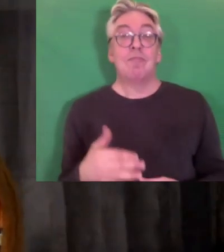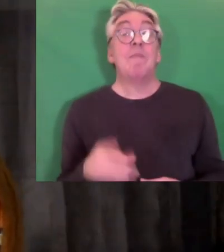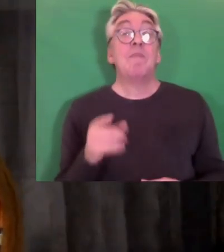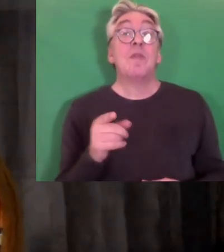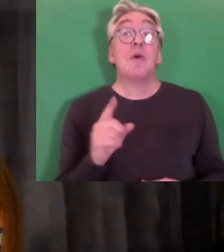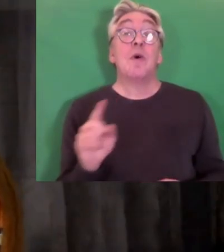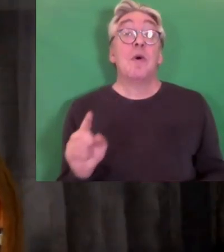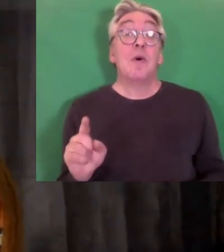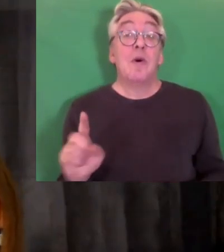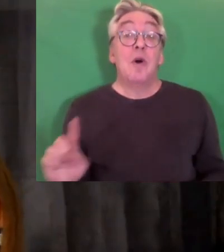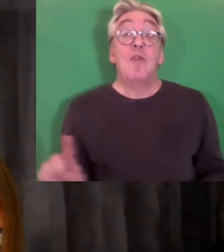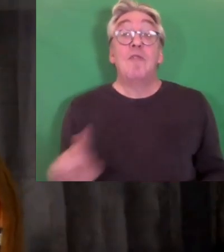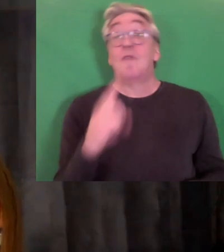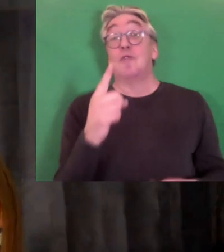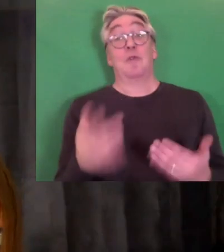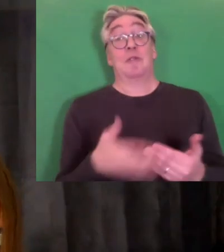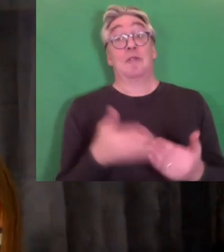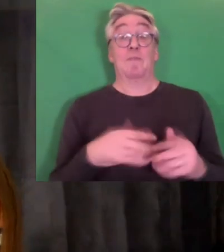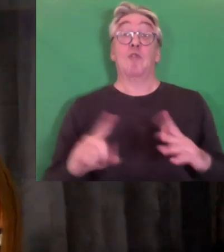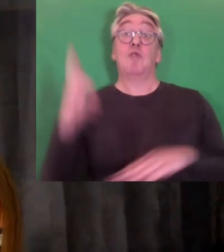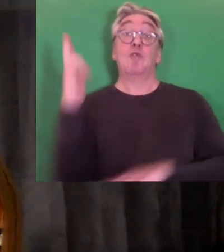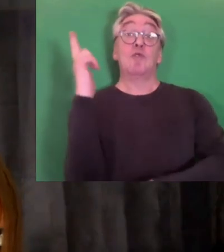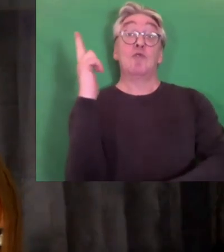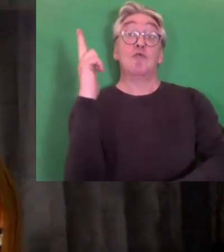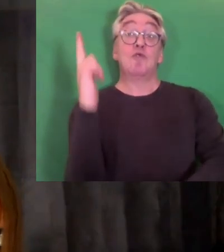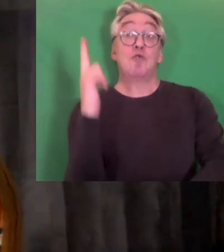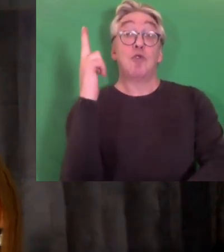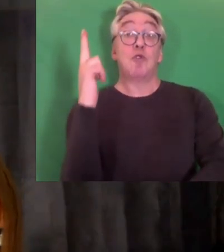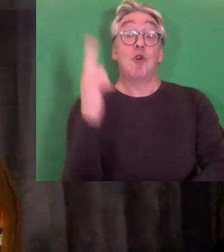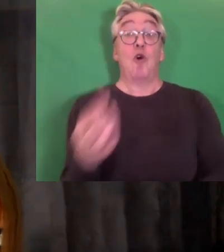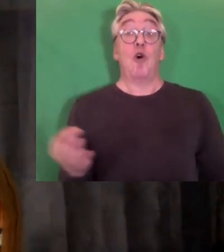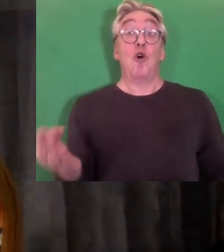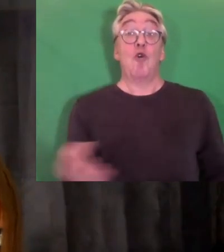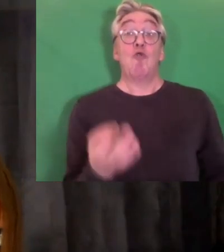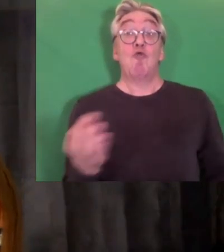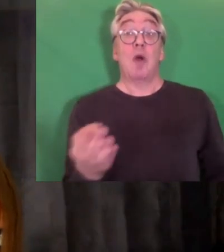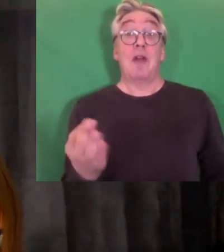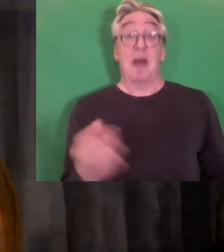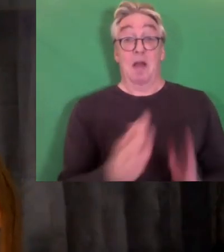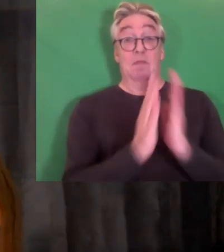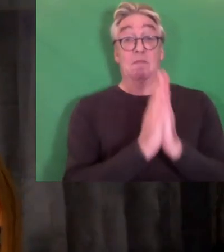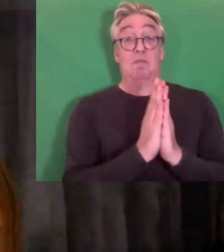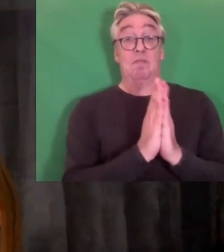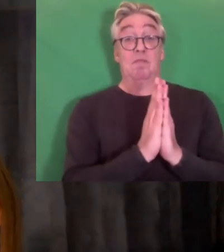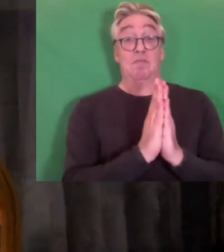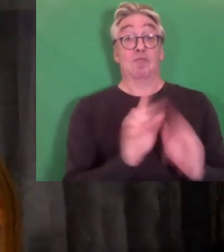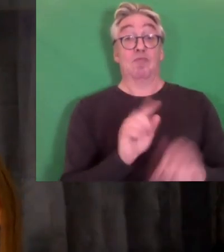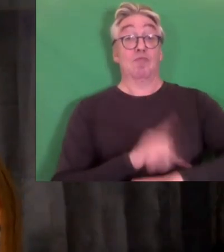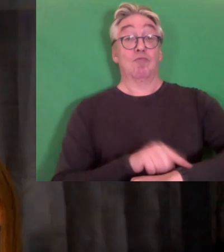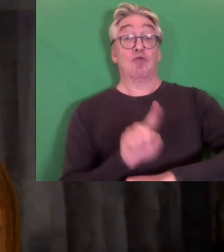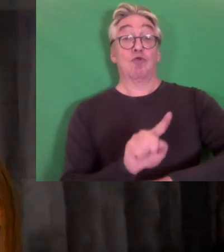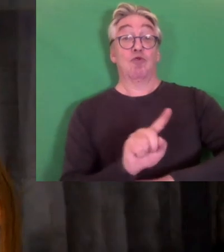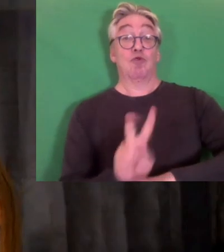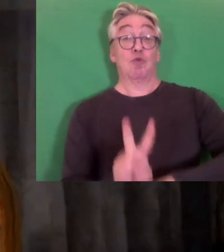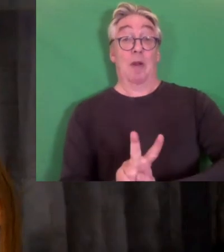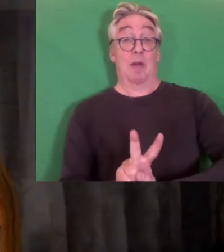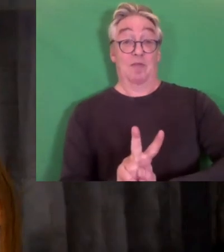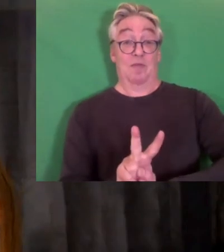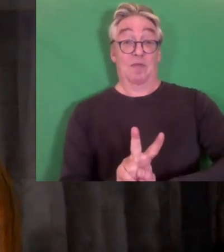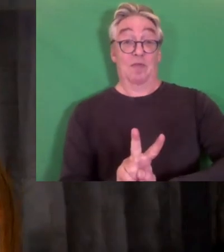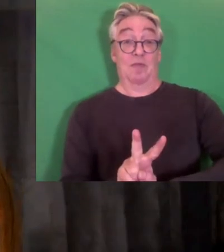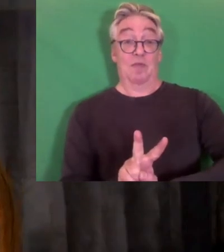We are going to start on Friday at 12 Vienna time. AM, yeah. Yeah, okay. Central European